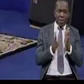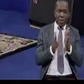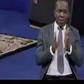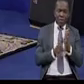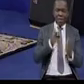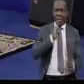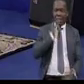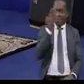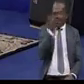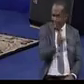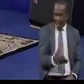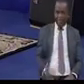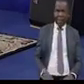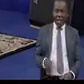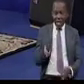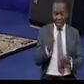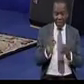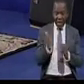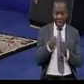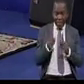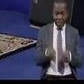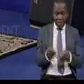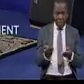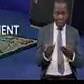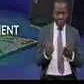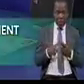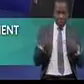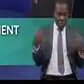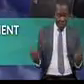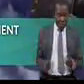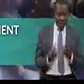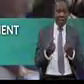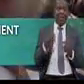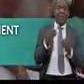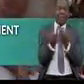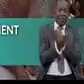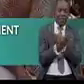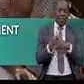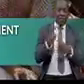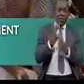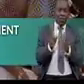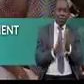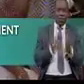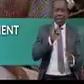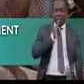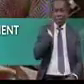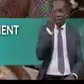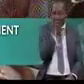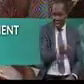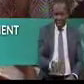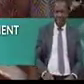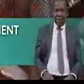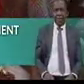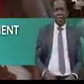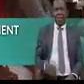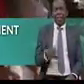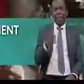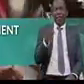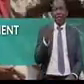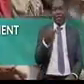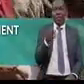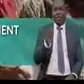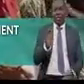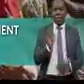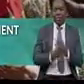protect you. Look at Hebrews chapter 10, verse 26. For if we sin willfully, it's a